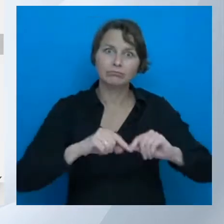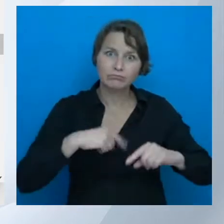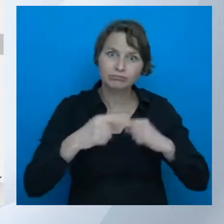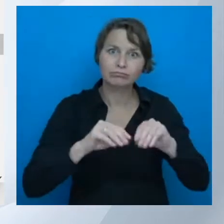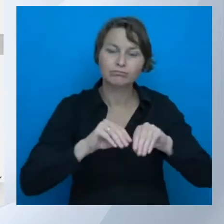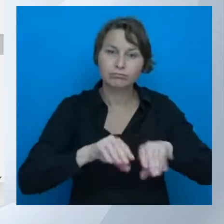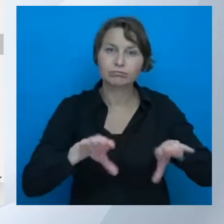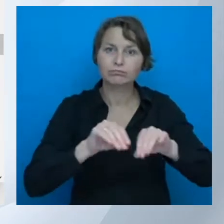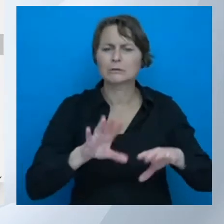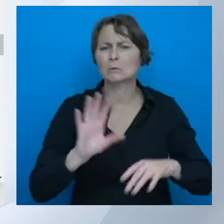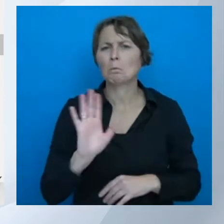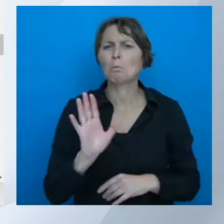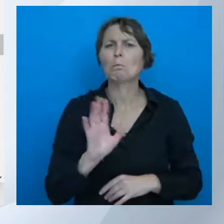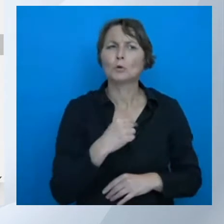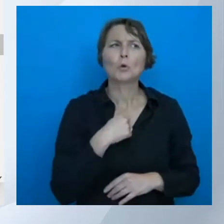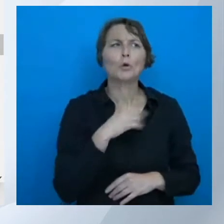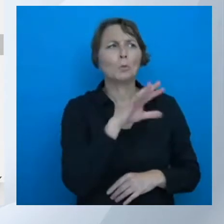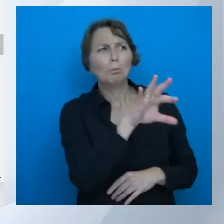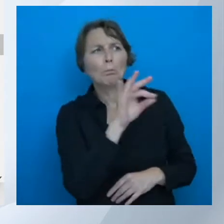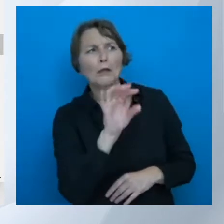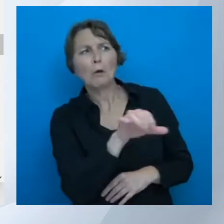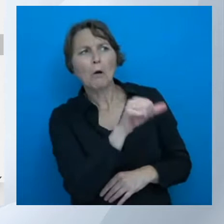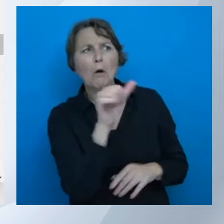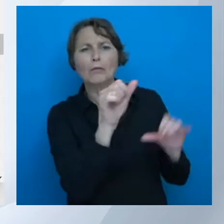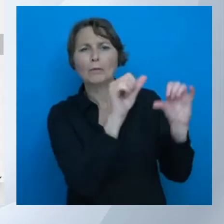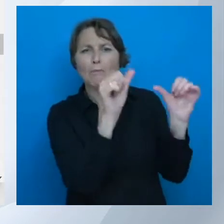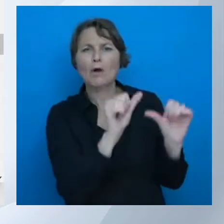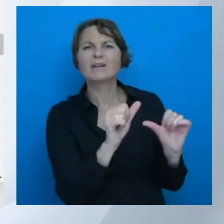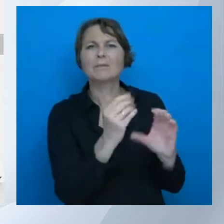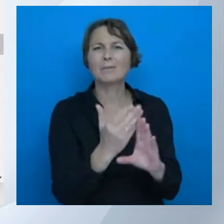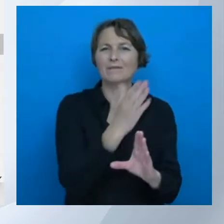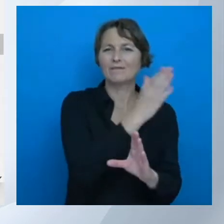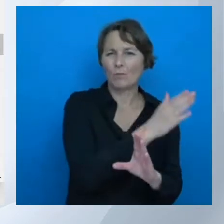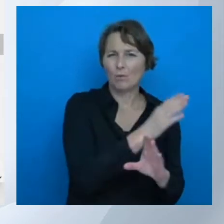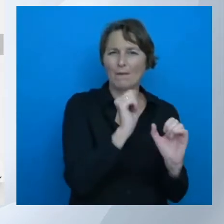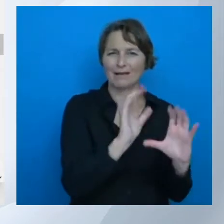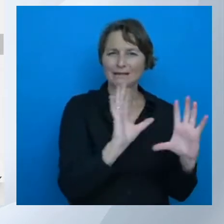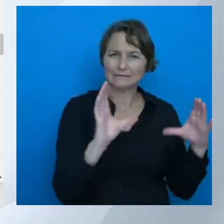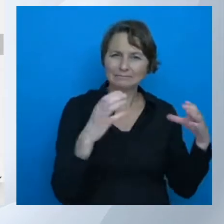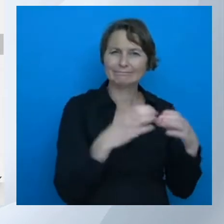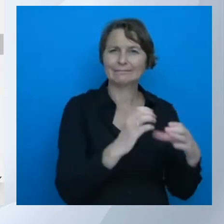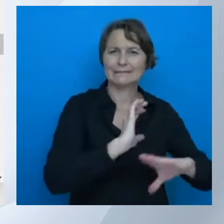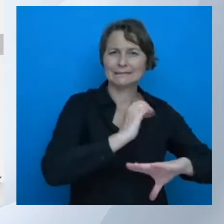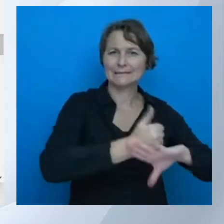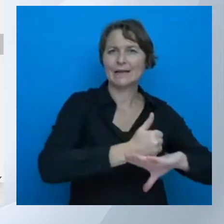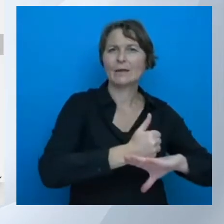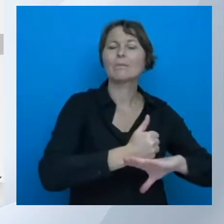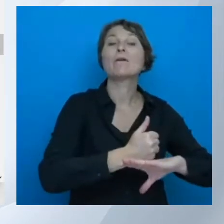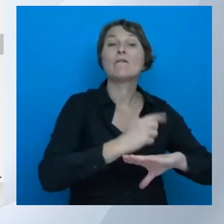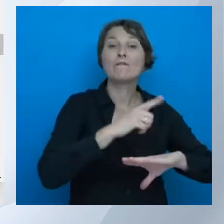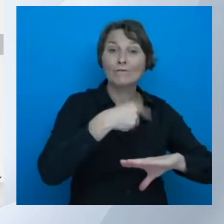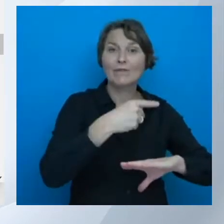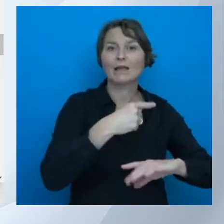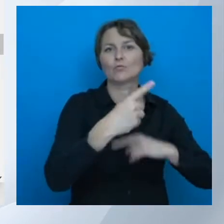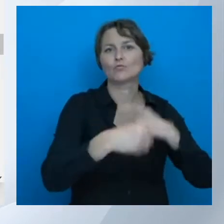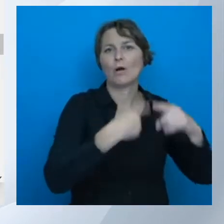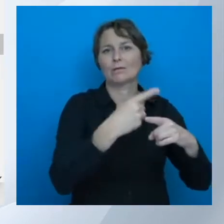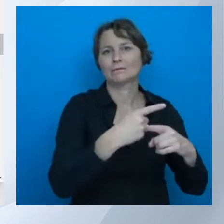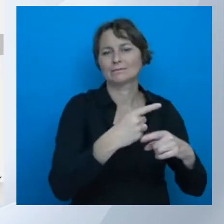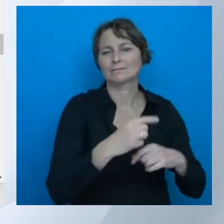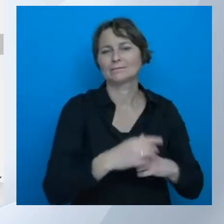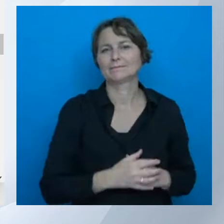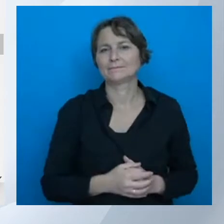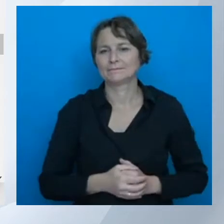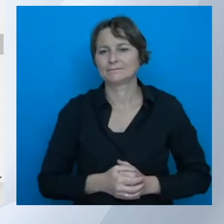different model too, and that you only have to define it in a configuration file for your run. So